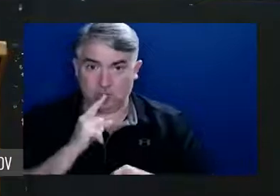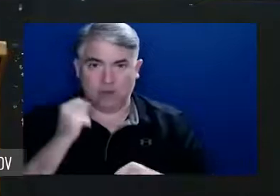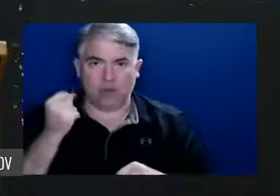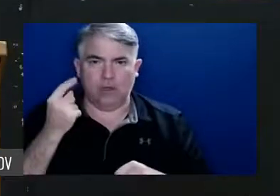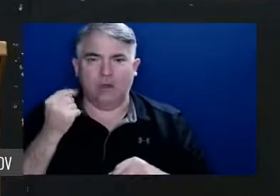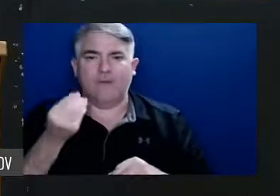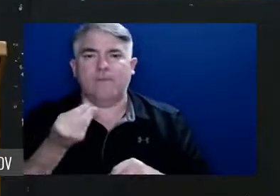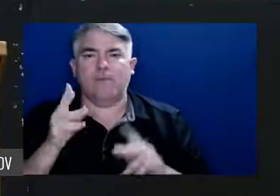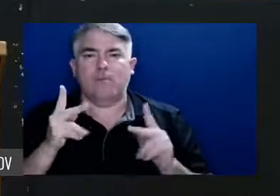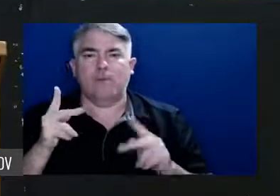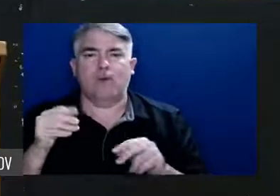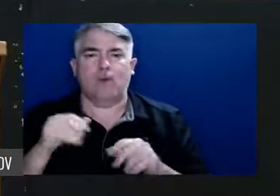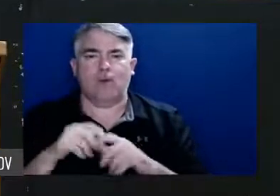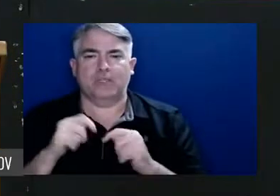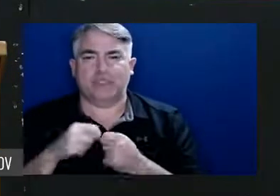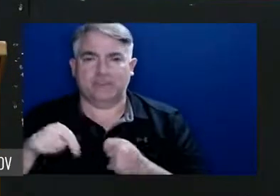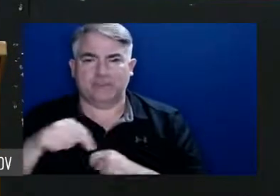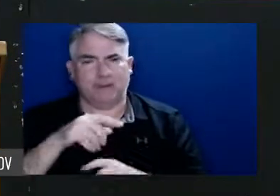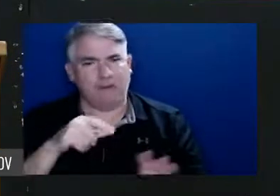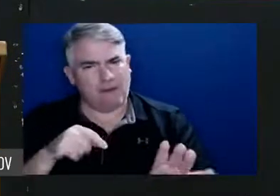there are a lot of hazards out there.